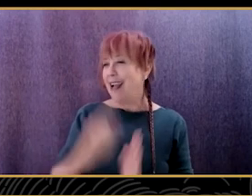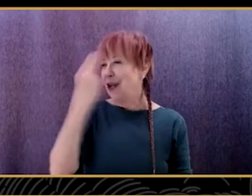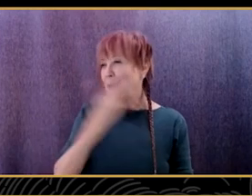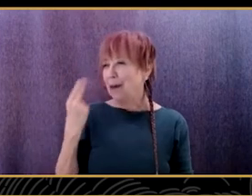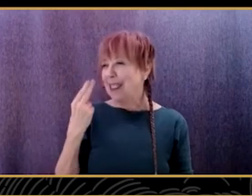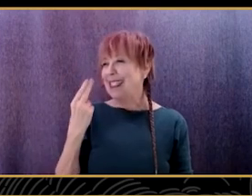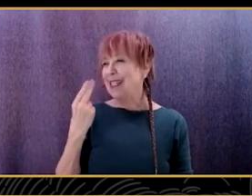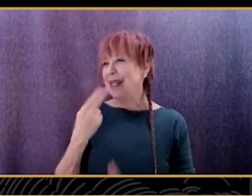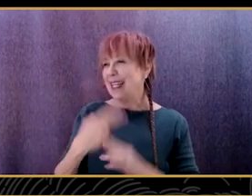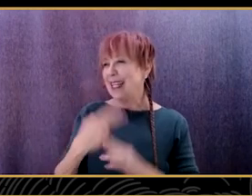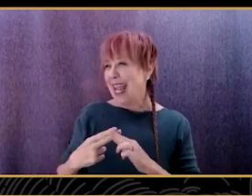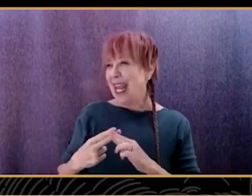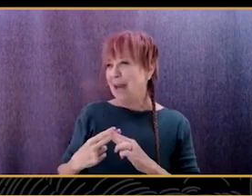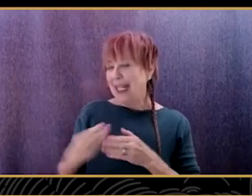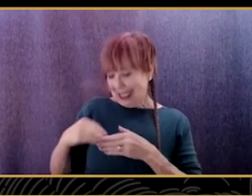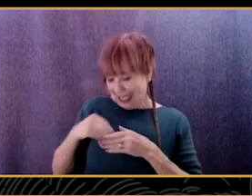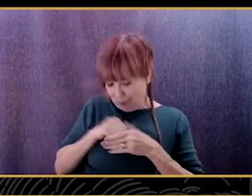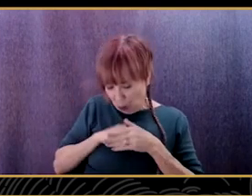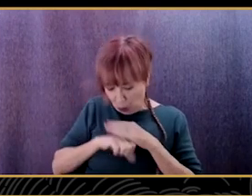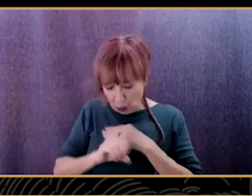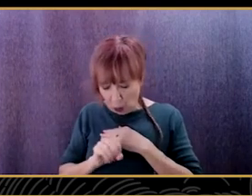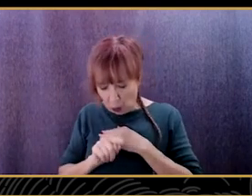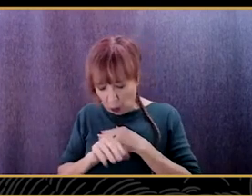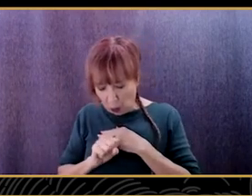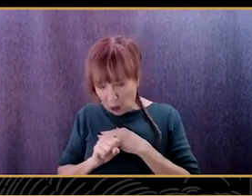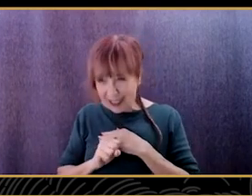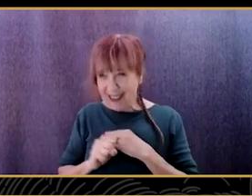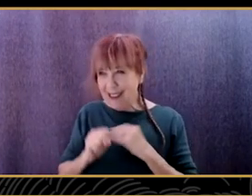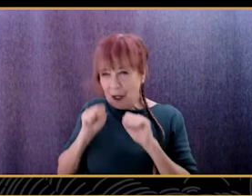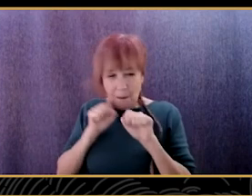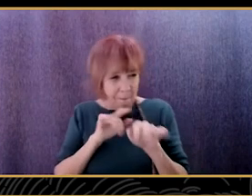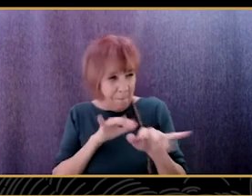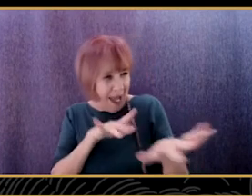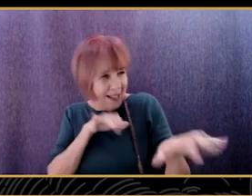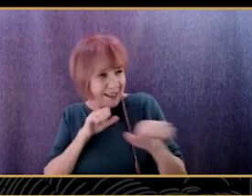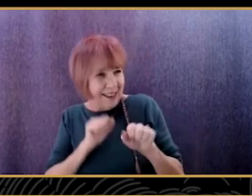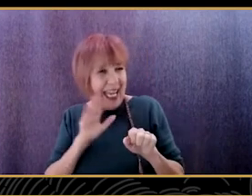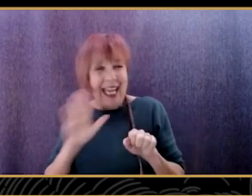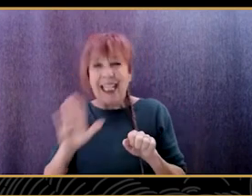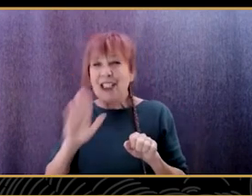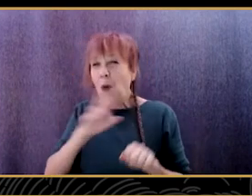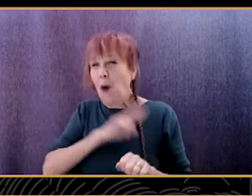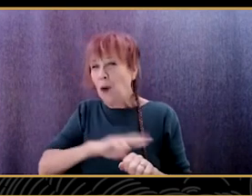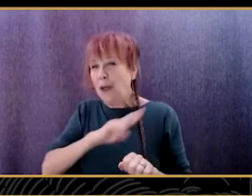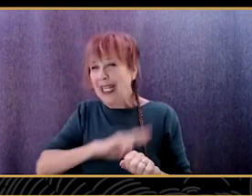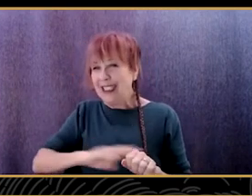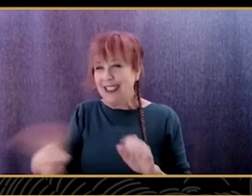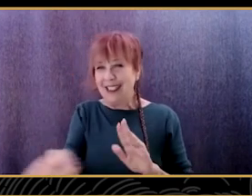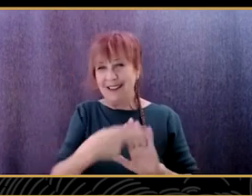the seed of Otis conjuring his own religion and naming it